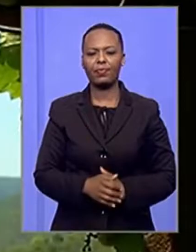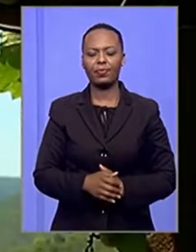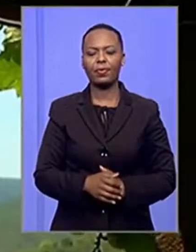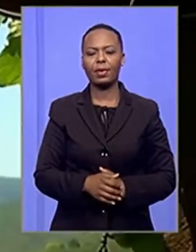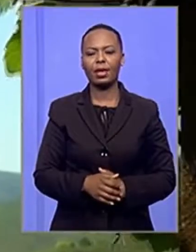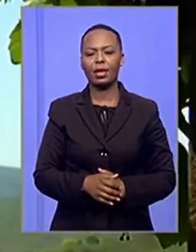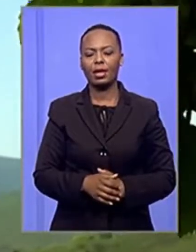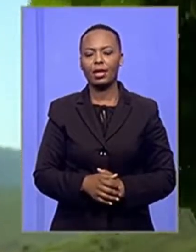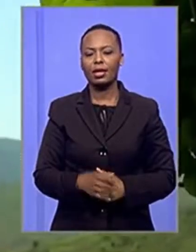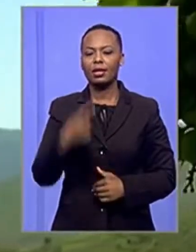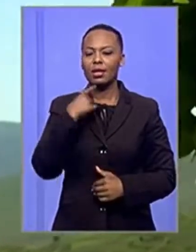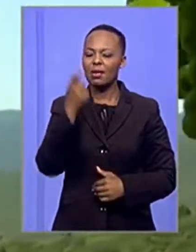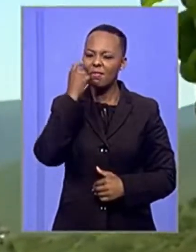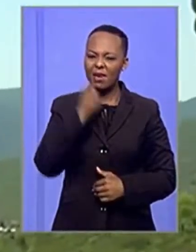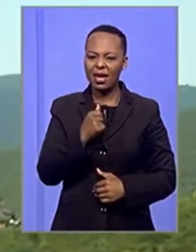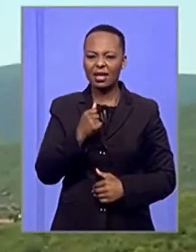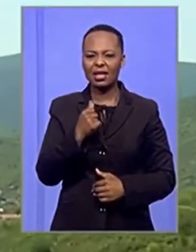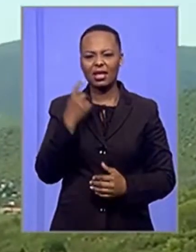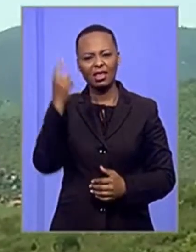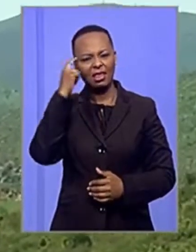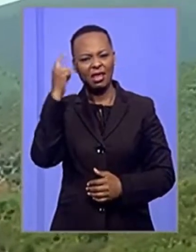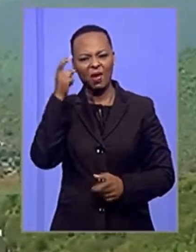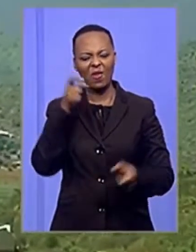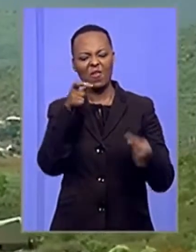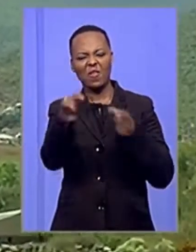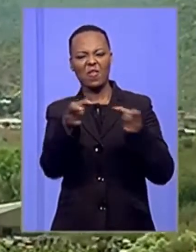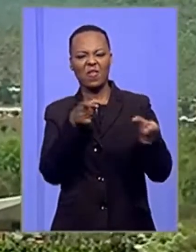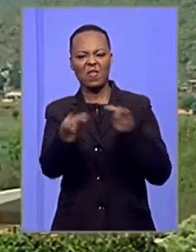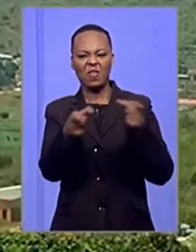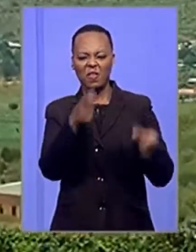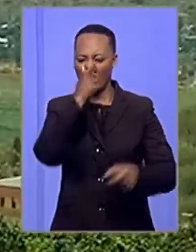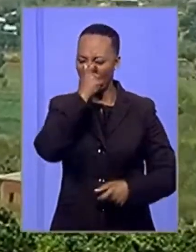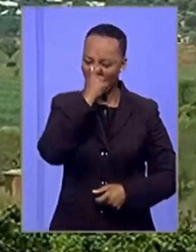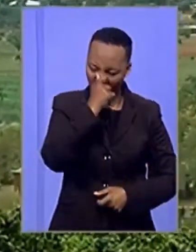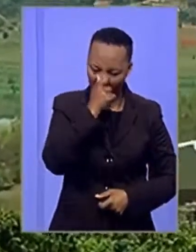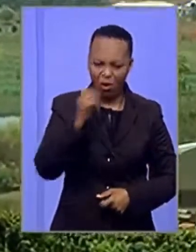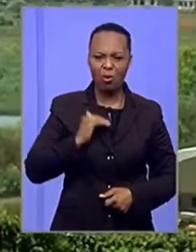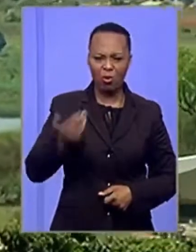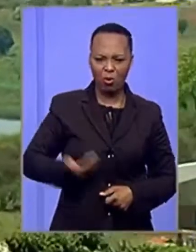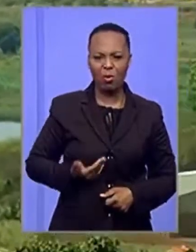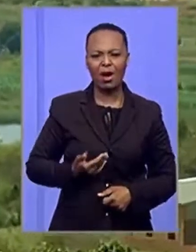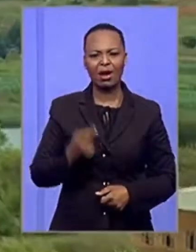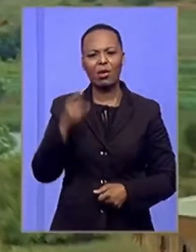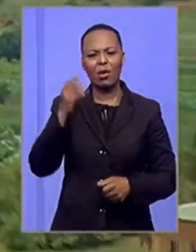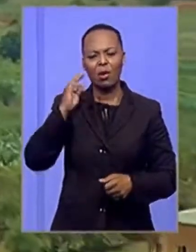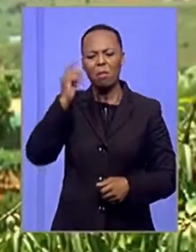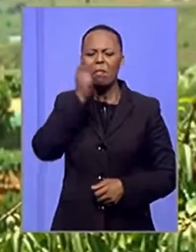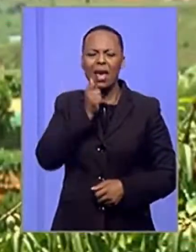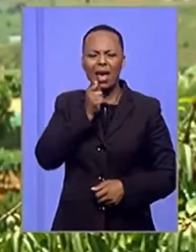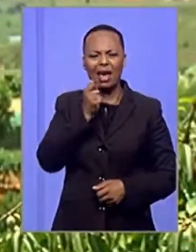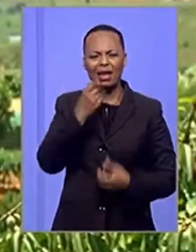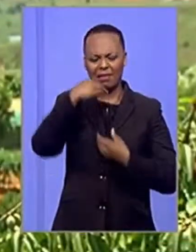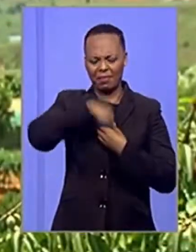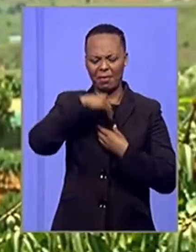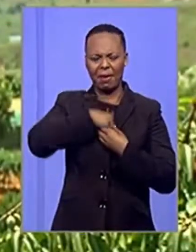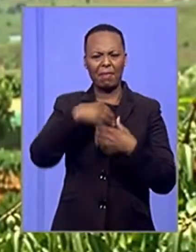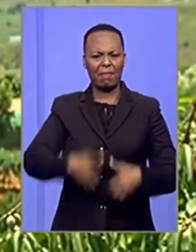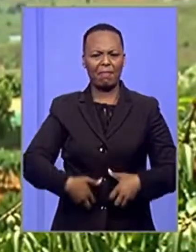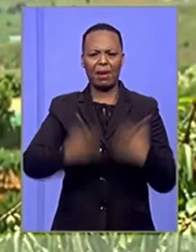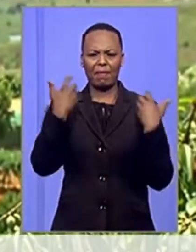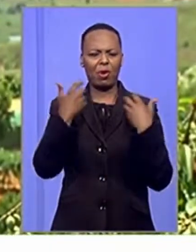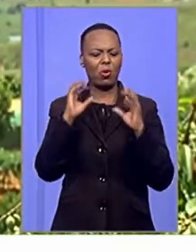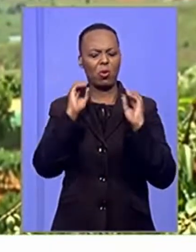re banna bana le mohopolo wa hore ba lokela ho ba maemong a ka hodimo ho basadi. It seems like men are very angry. They don't